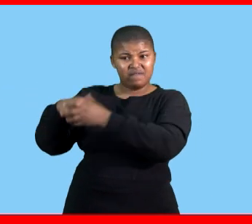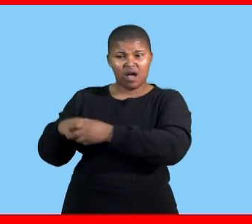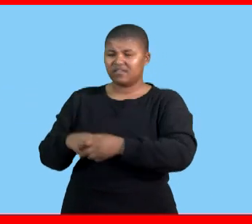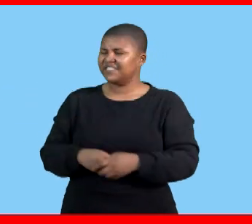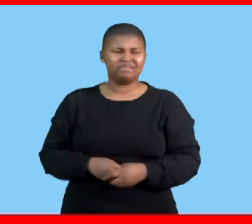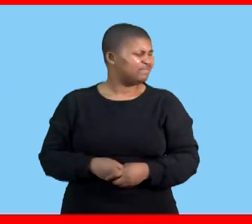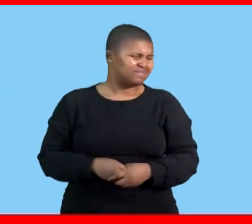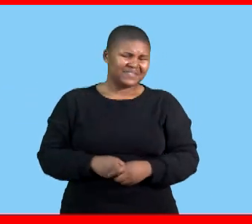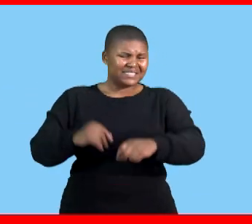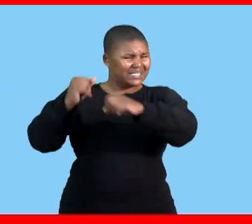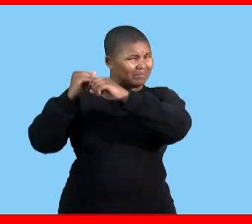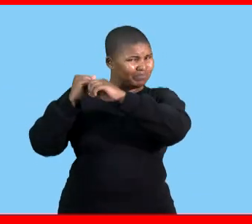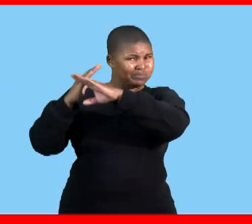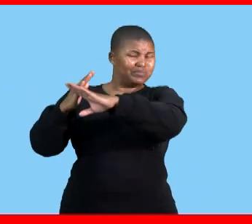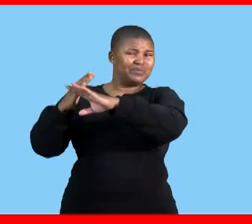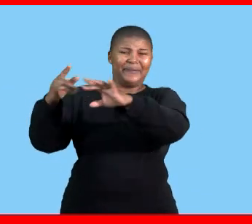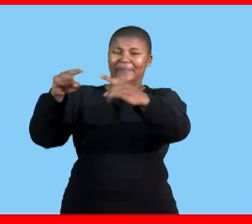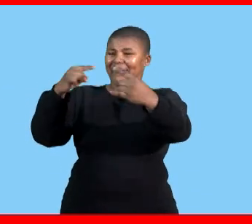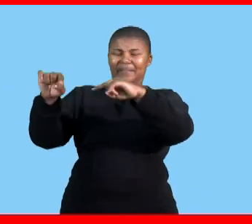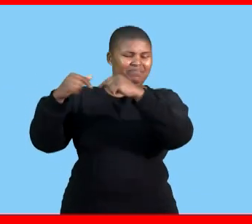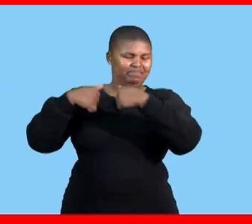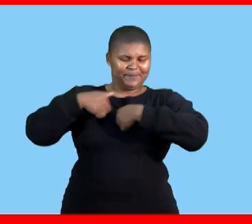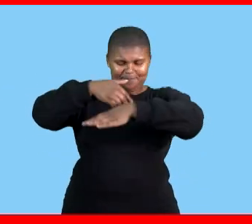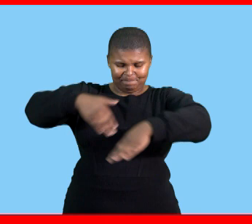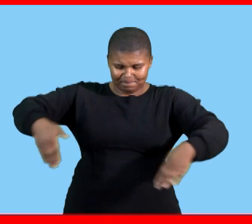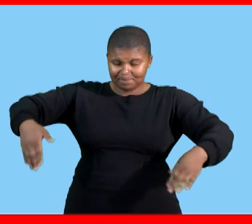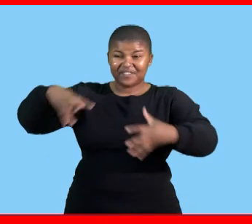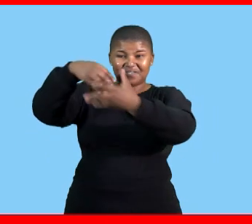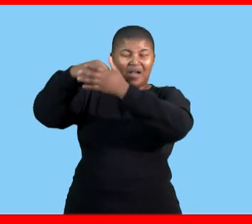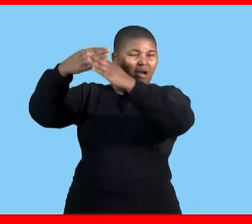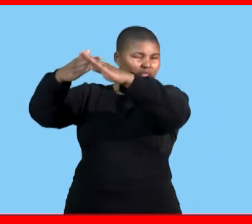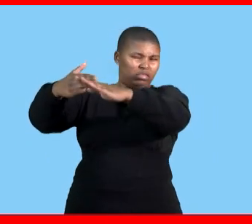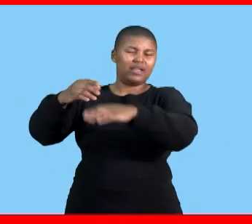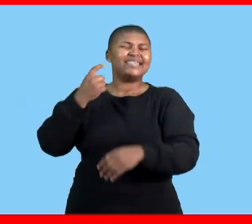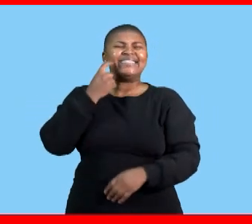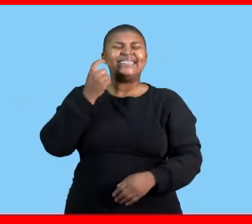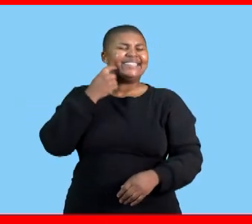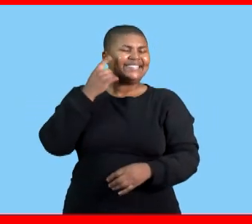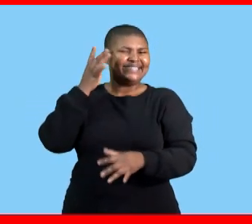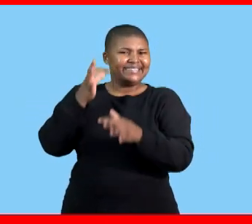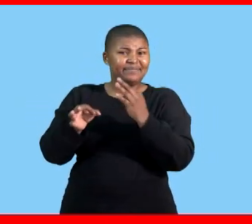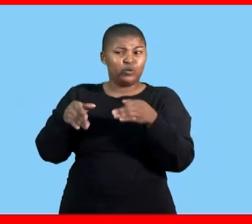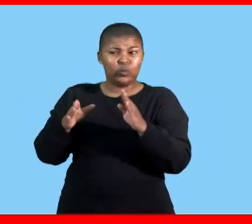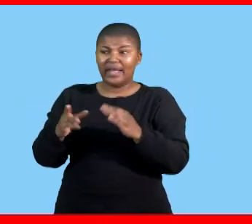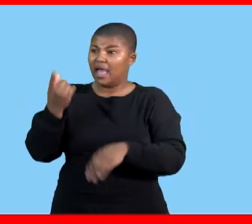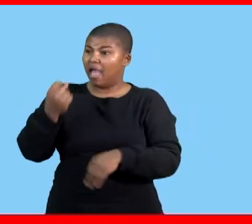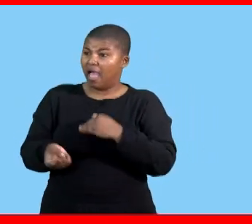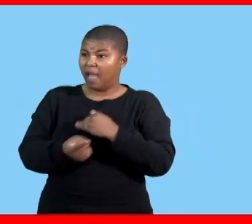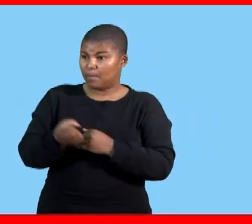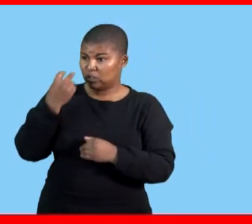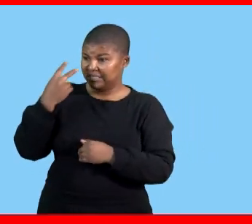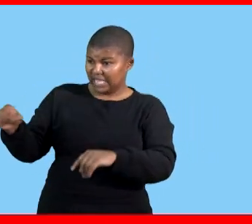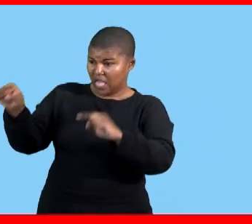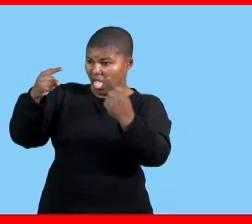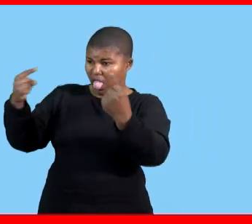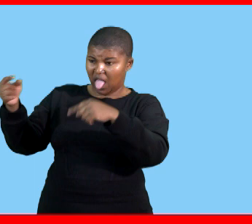avoid conflict in the simplest way possible. If it means leaving a situation, then so